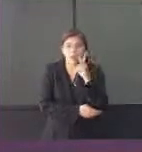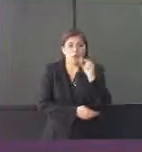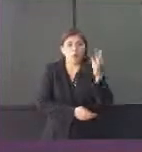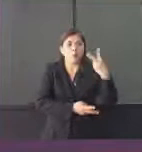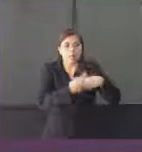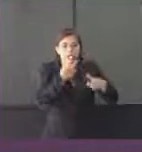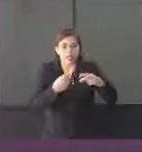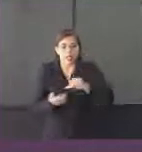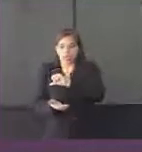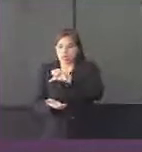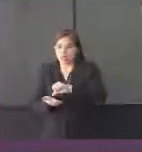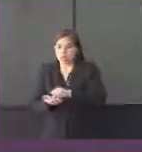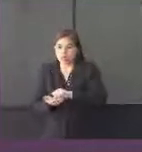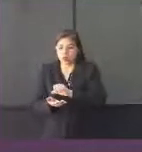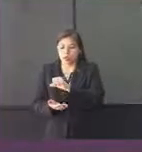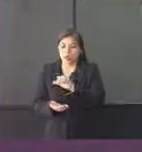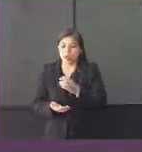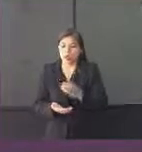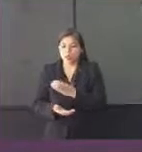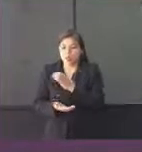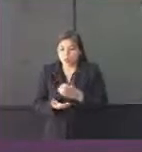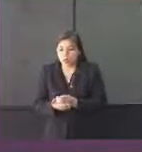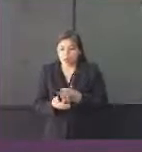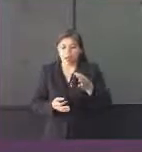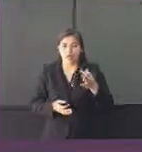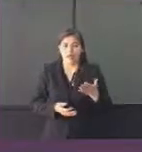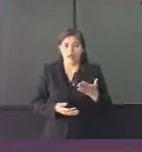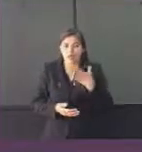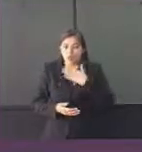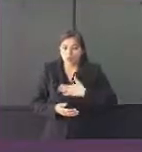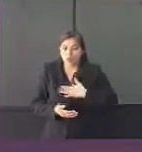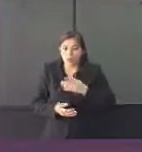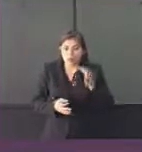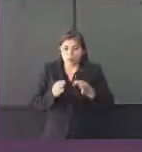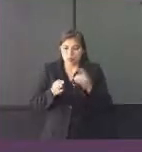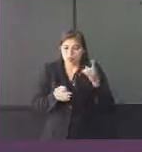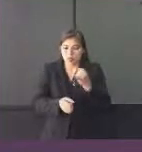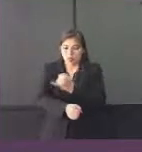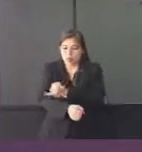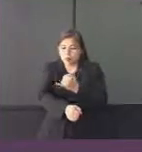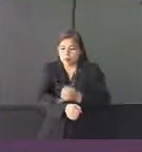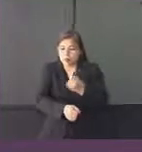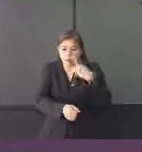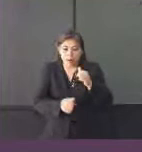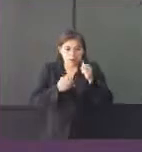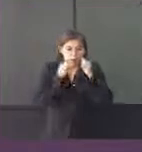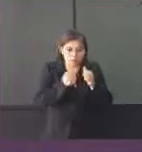go to Mexico City's downtown or to the Justice Center in Iztapalapa.